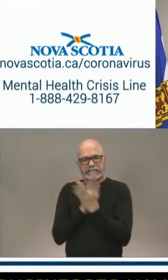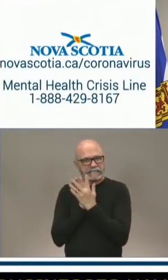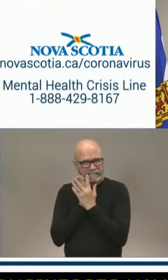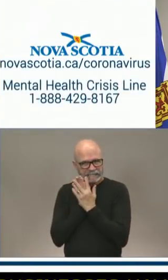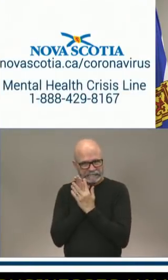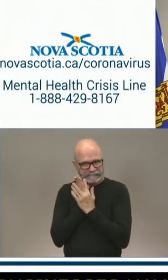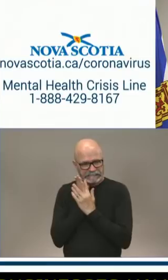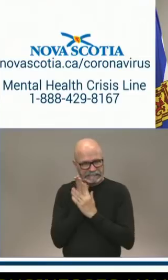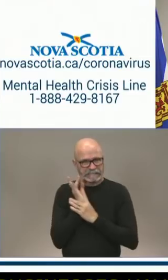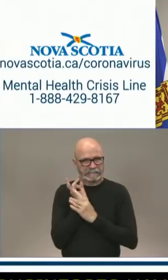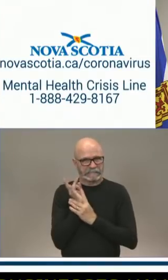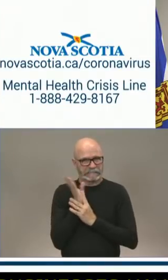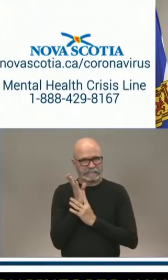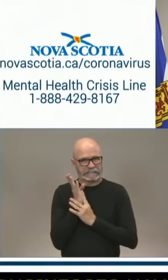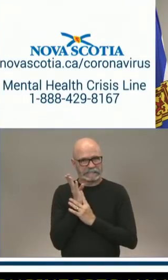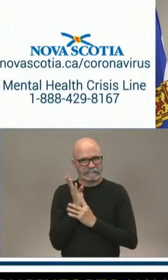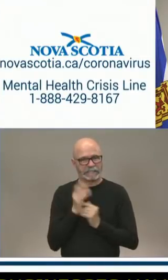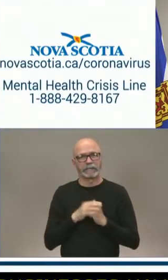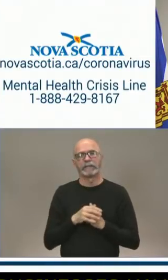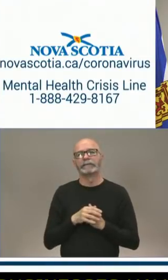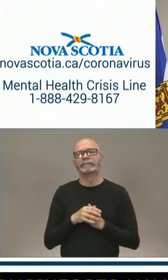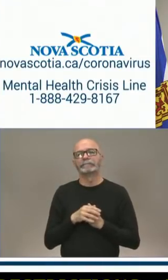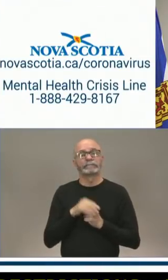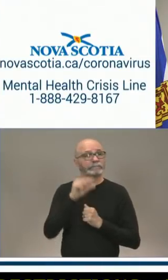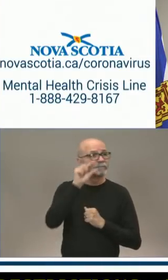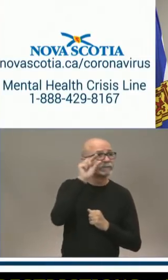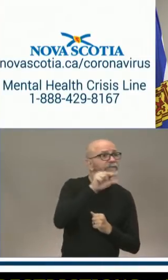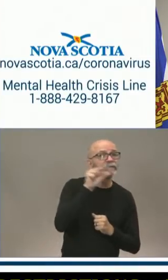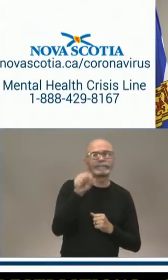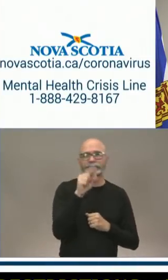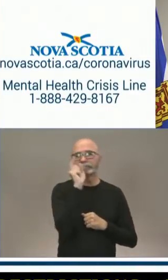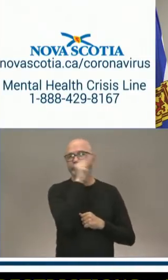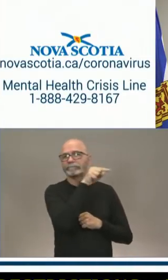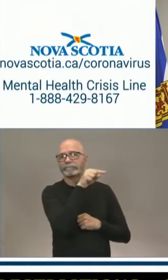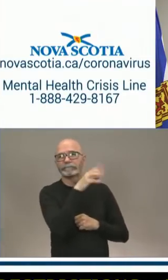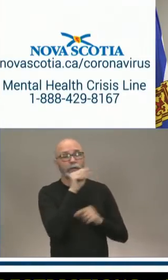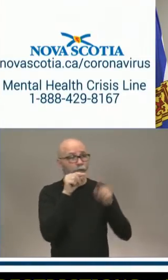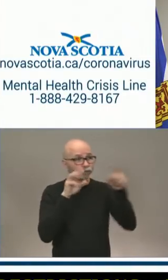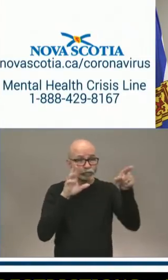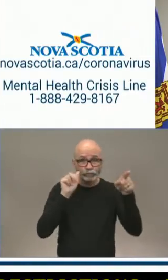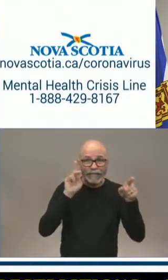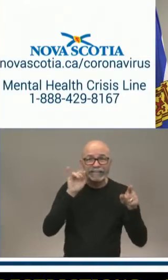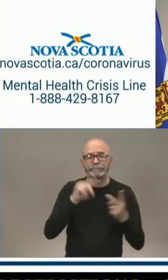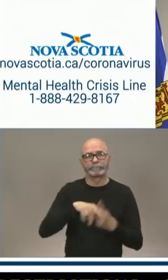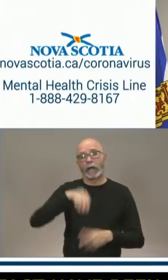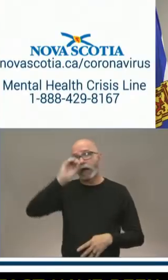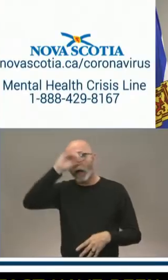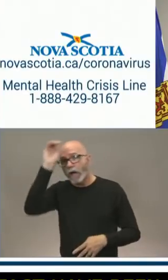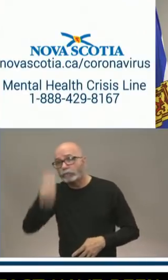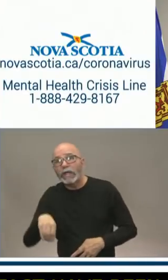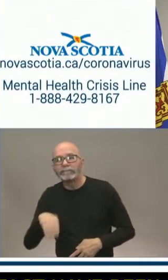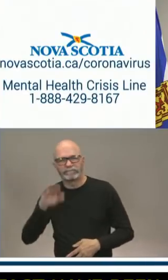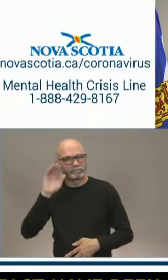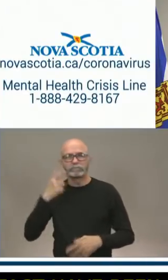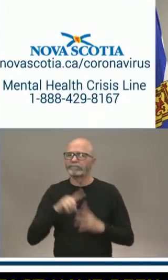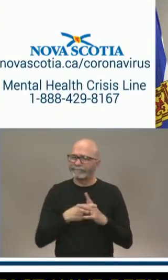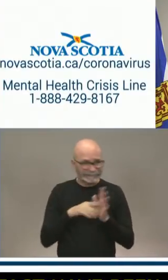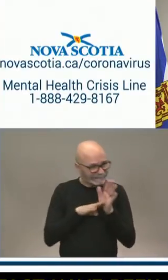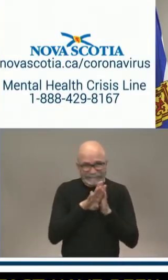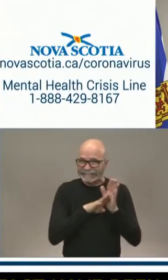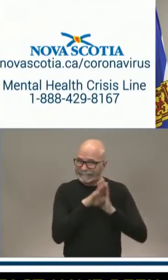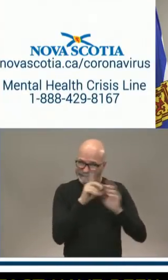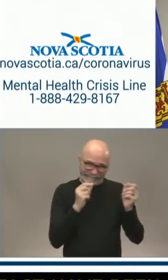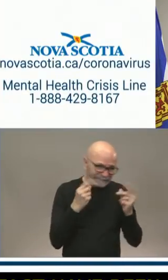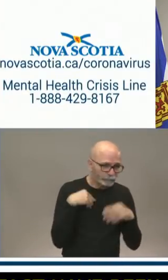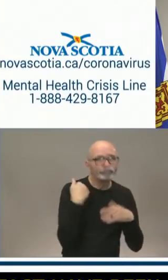What the government has done so far, what governments, both you and Ottawa, have done so far, in many cases is long gone. I'm just wondering what